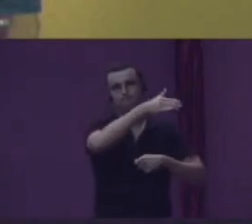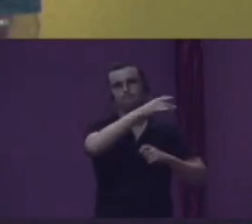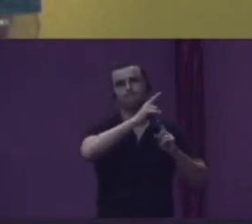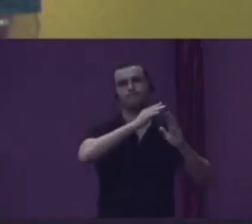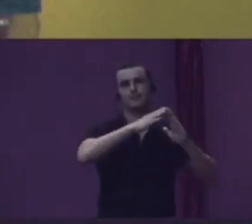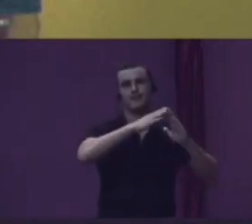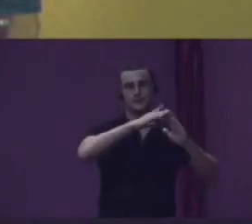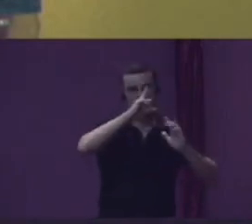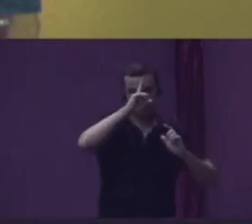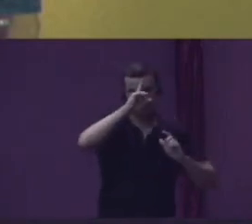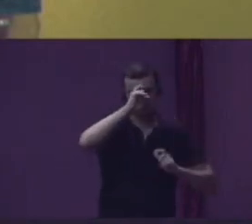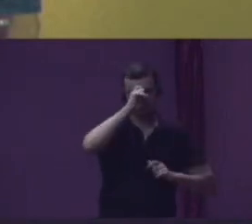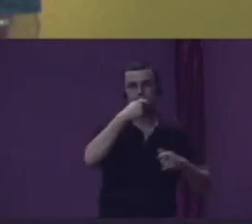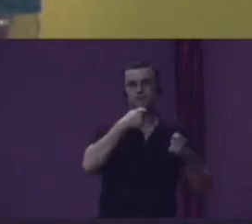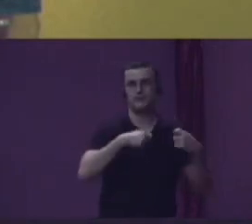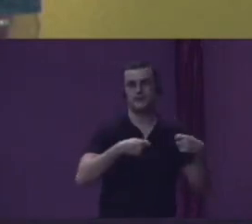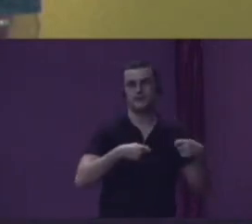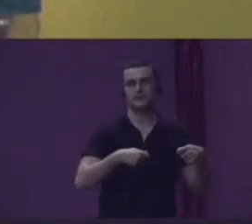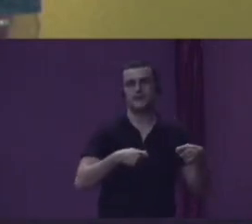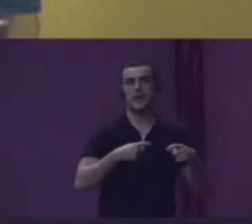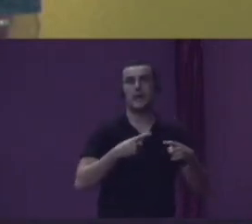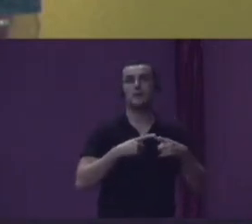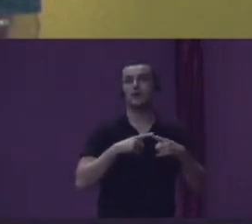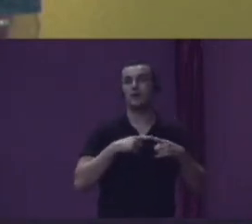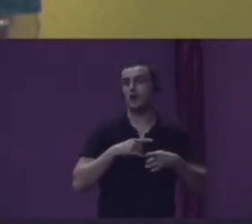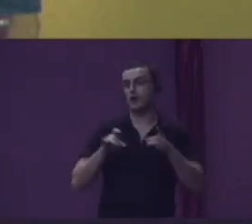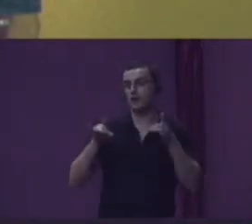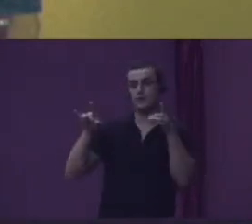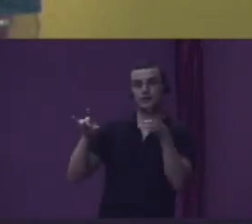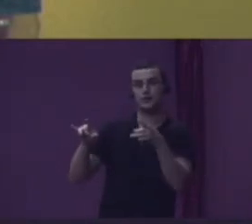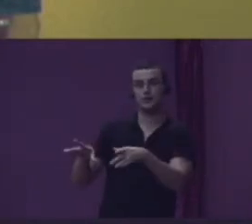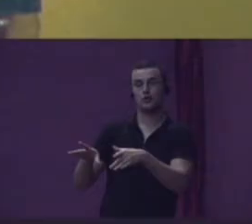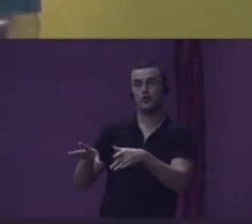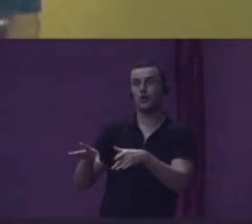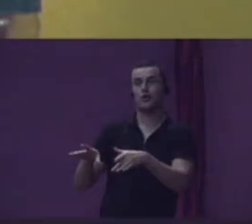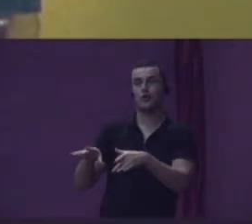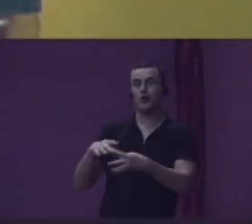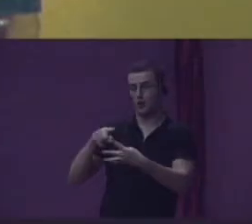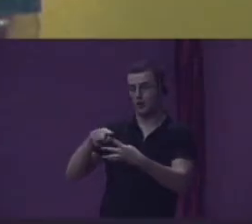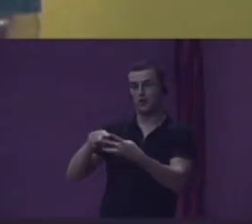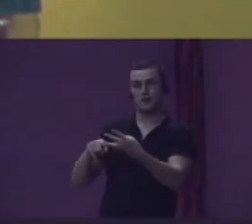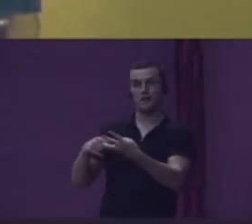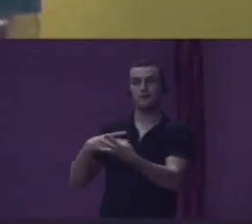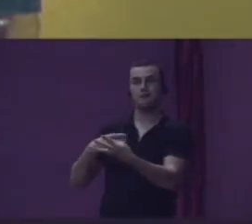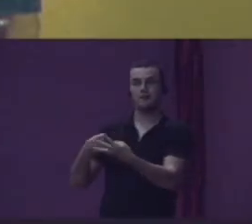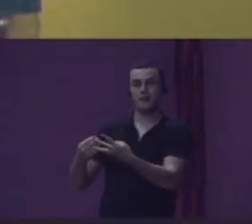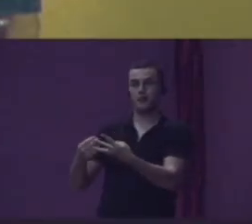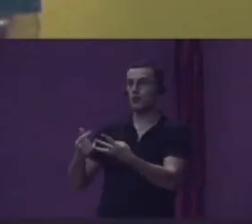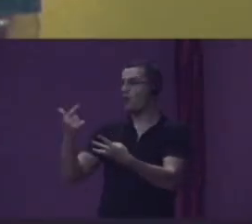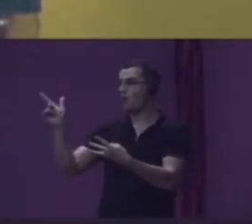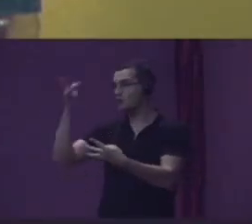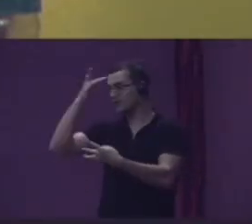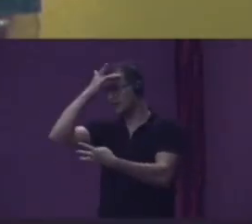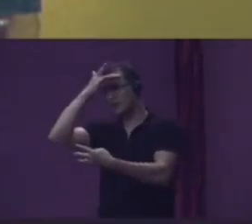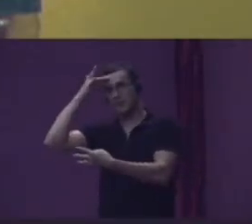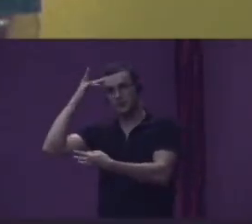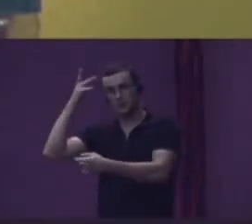4 children in the care of her sister, and she traveled to the district hospital where she would await labor.